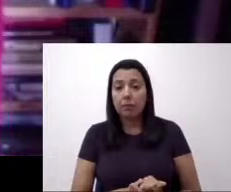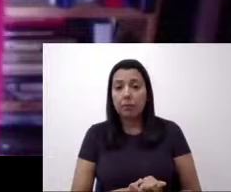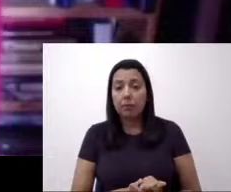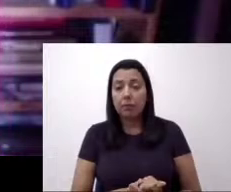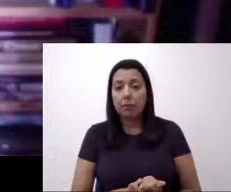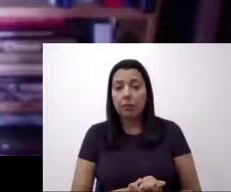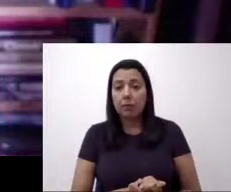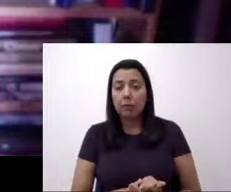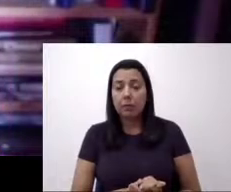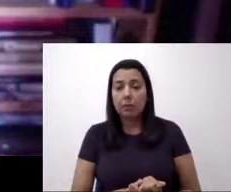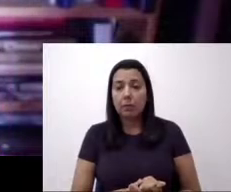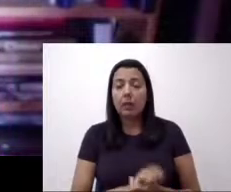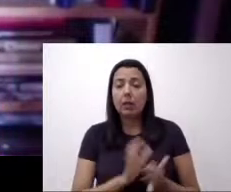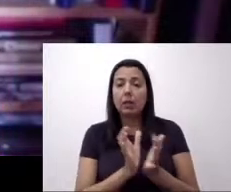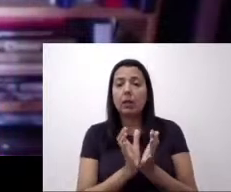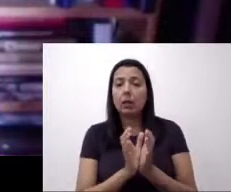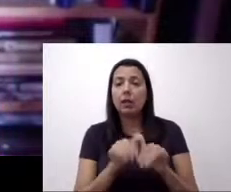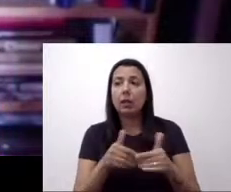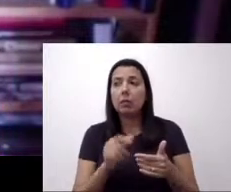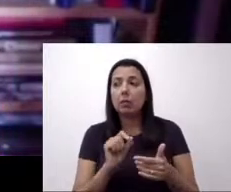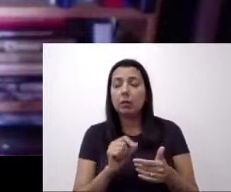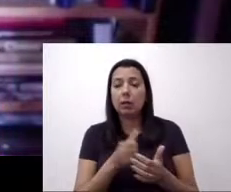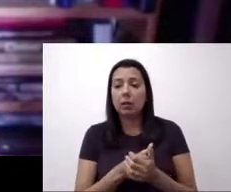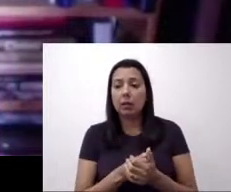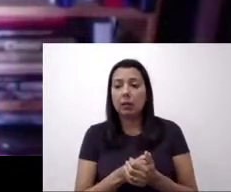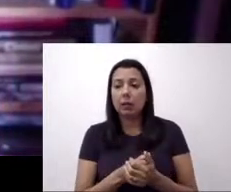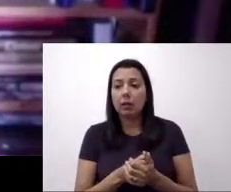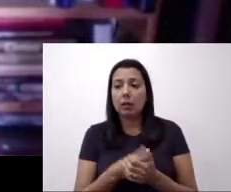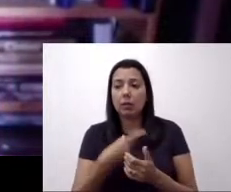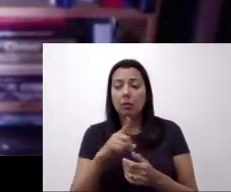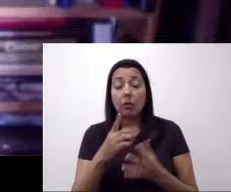measures that have been adopted by